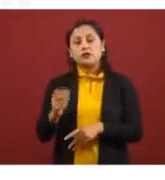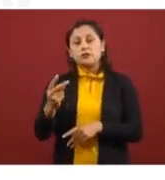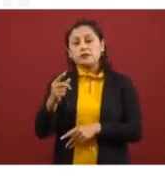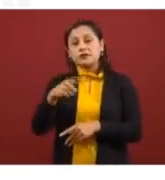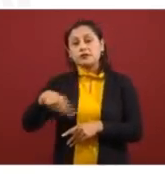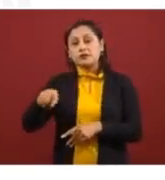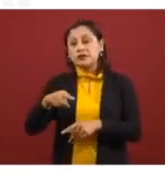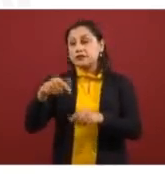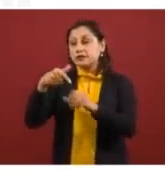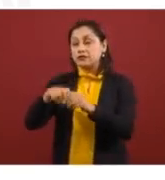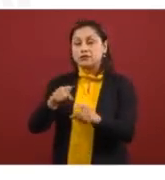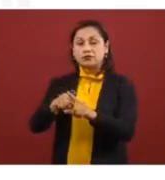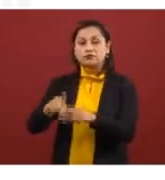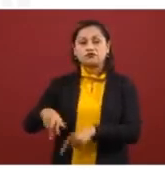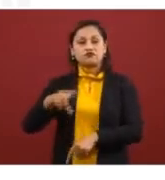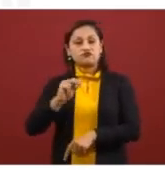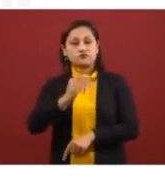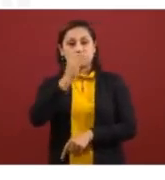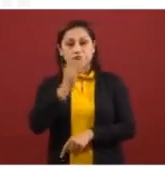273. And